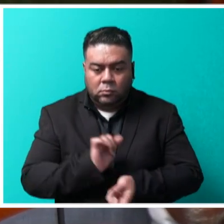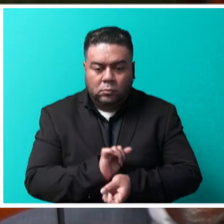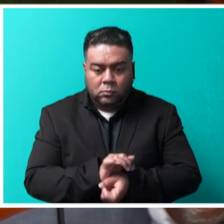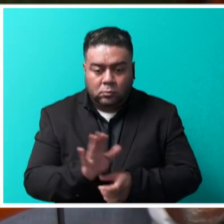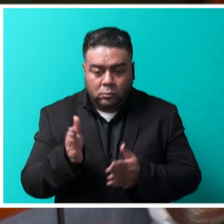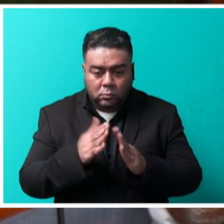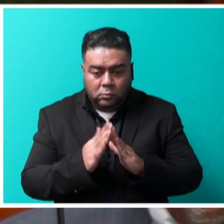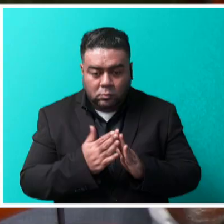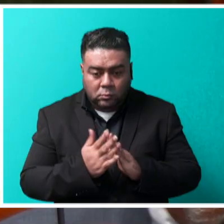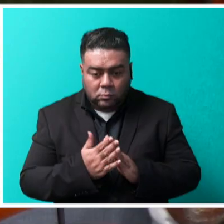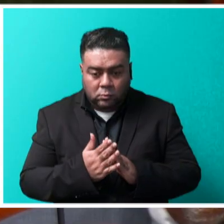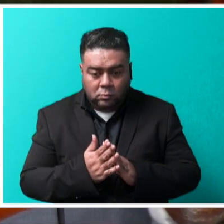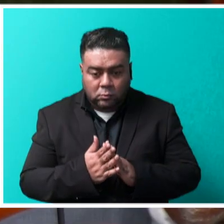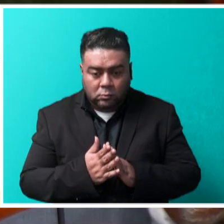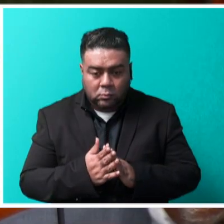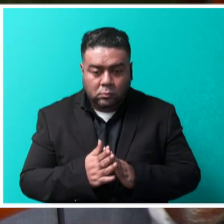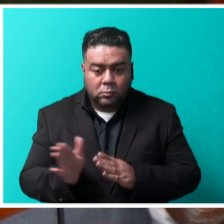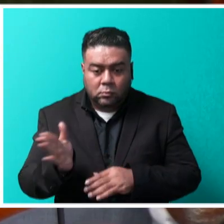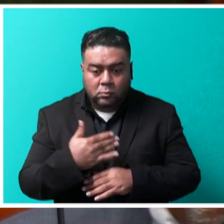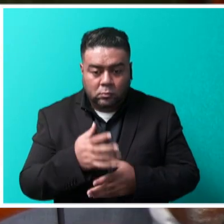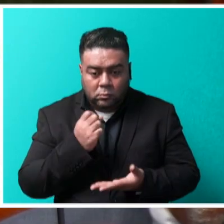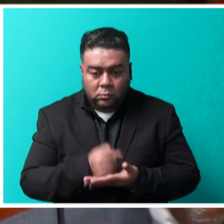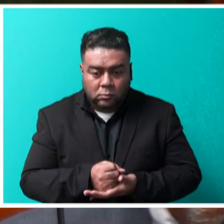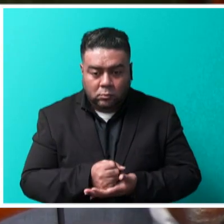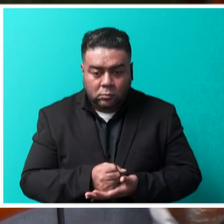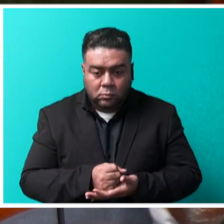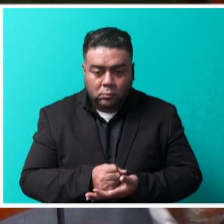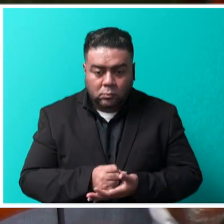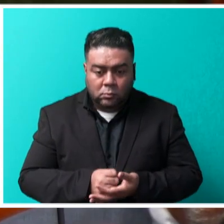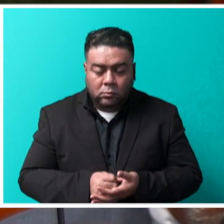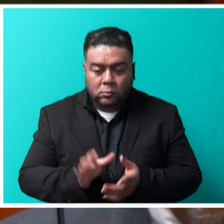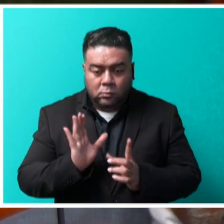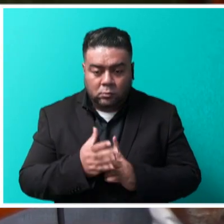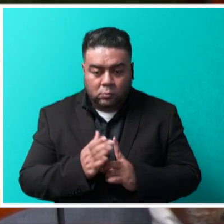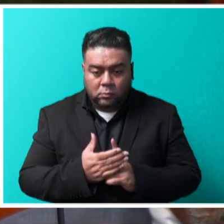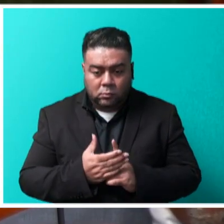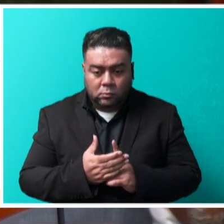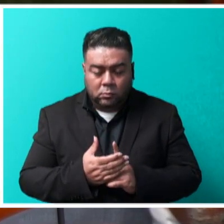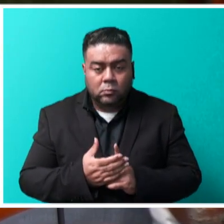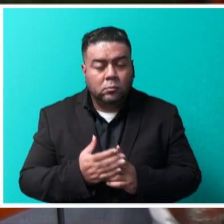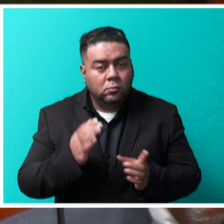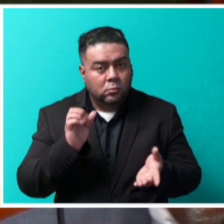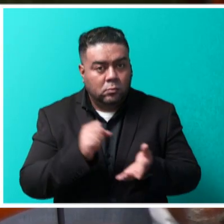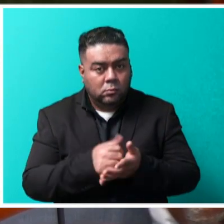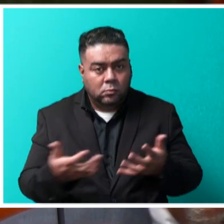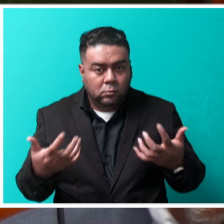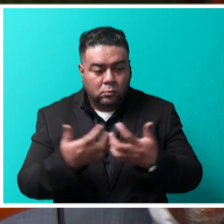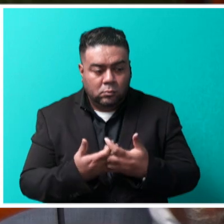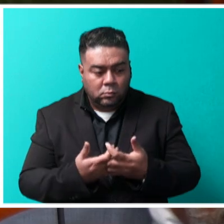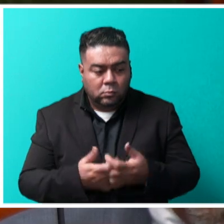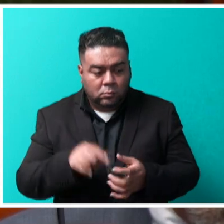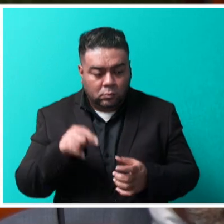all stakeholders whose collaborative efforts ensured that app's features are culturally relevant and tailored to Fiji. Mr. Speaker,